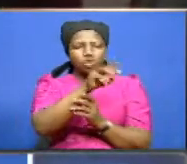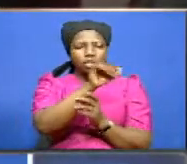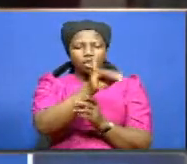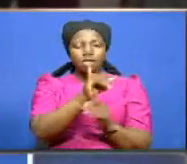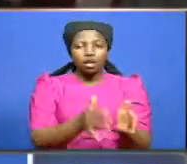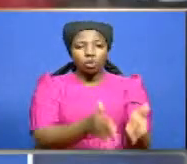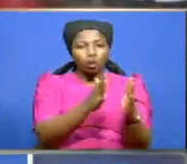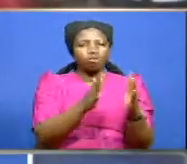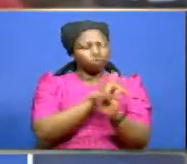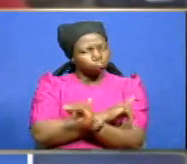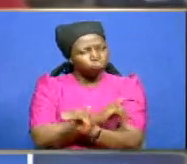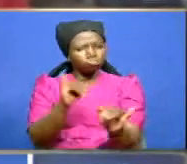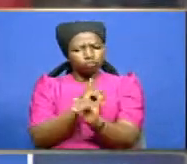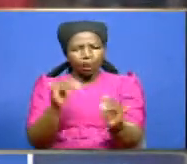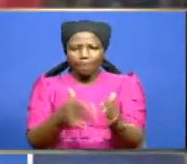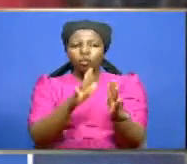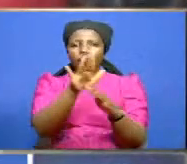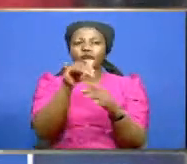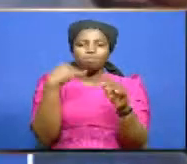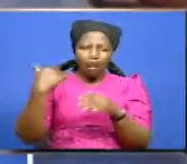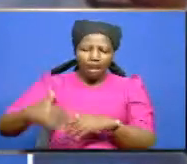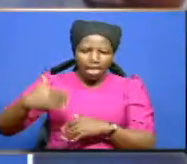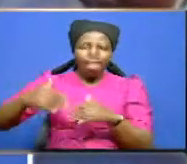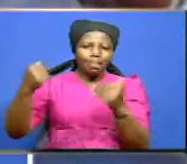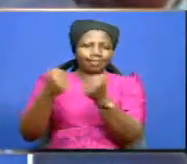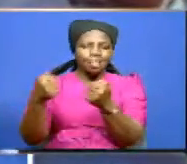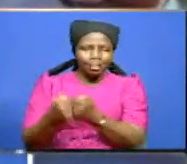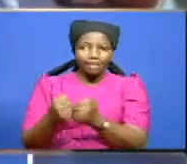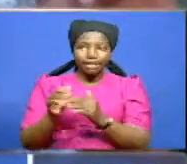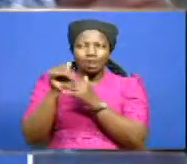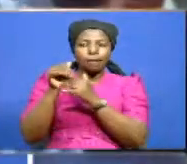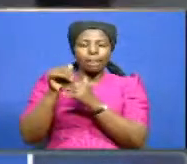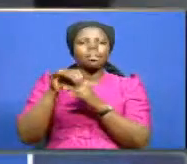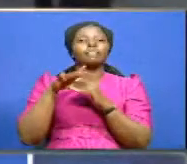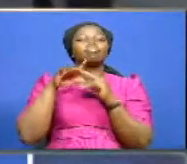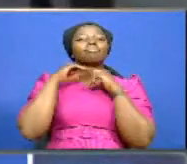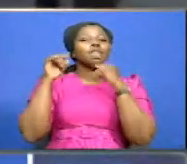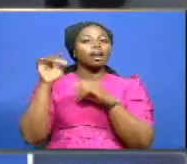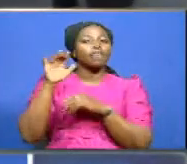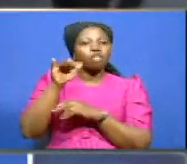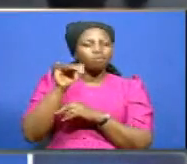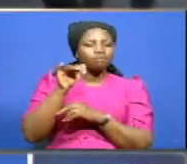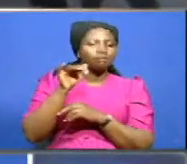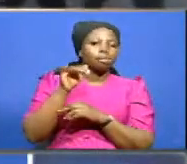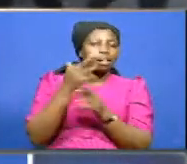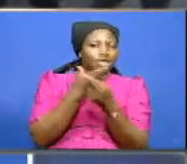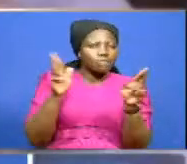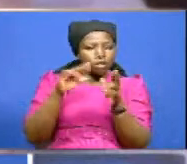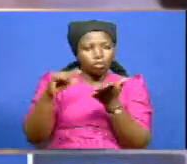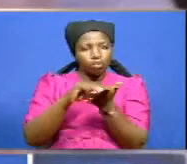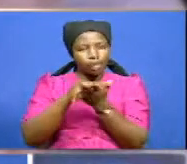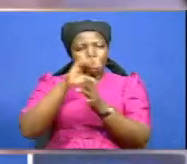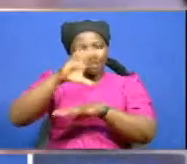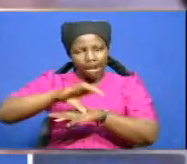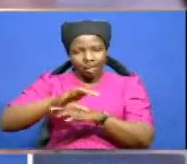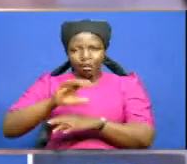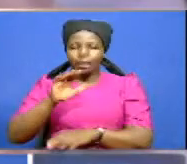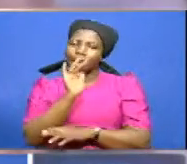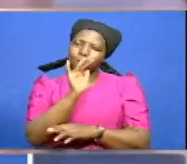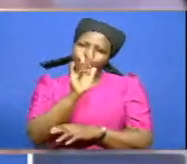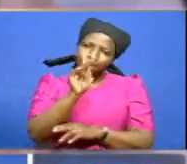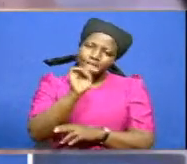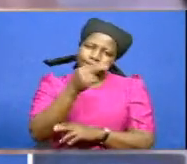from frequent accidents. Led by Reverend David Matola from the Redeemed Gospel Church, the clergy called on the Kenya National Highways Authority to ensure